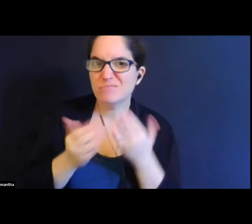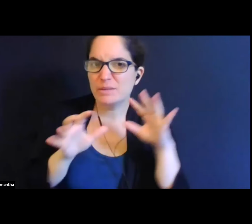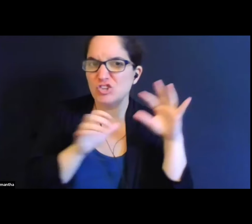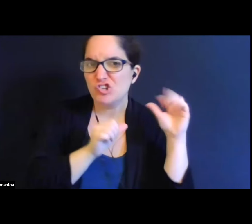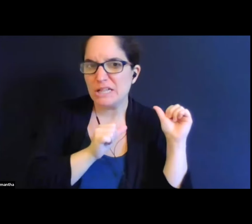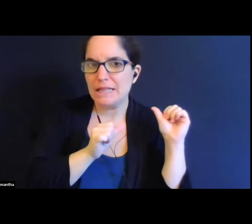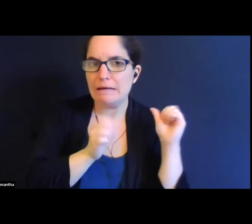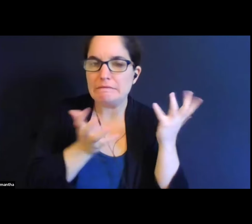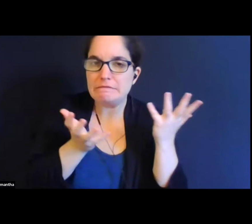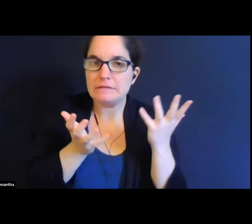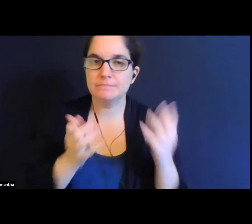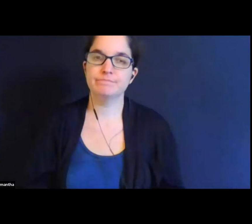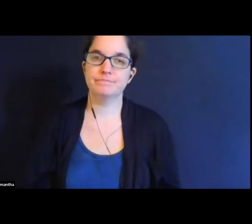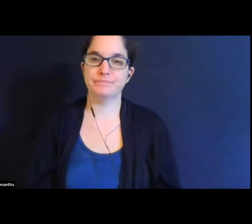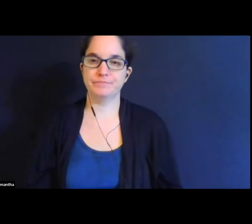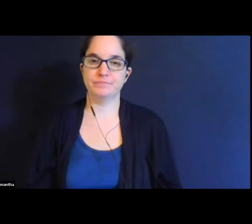scroll and see.